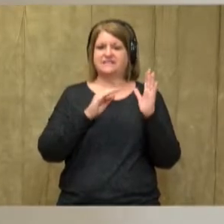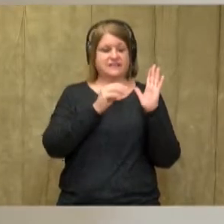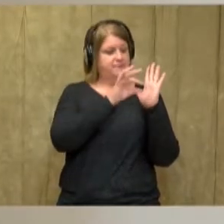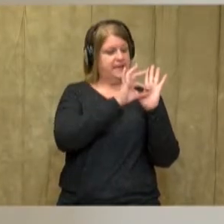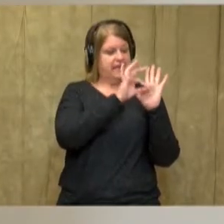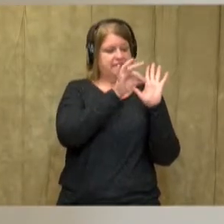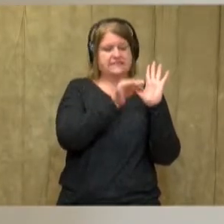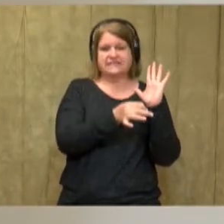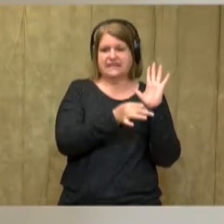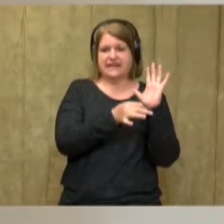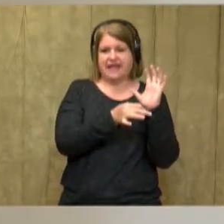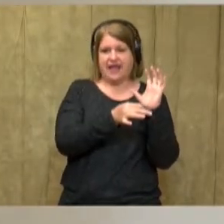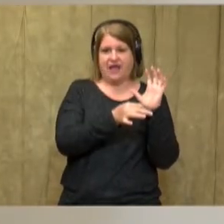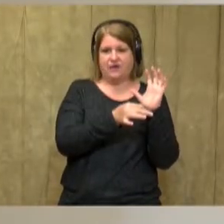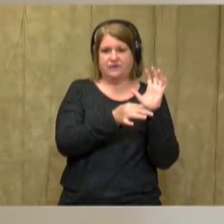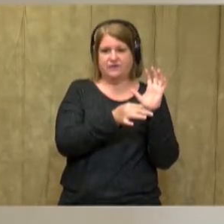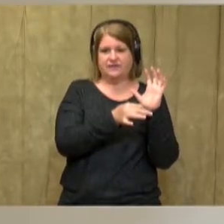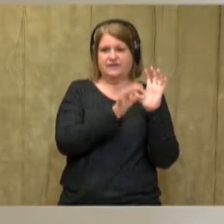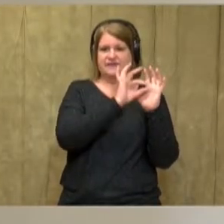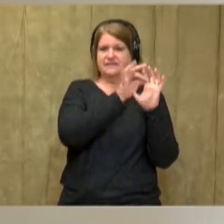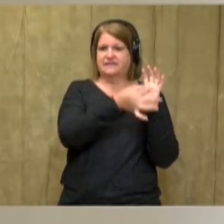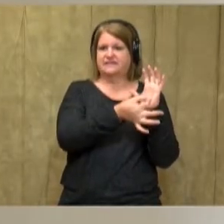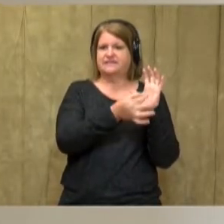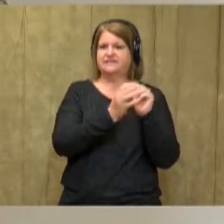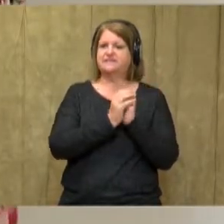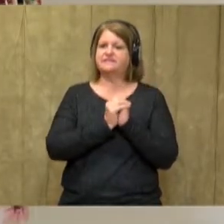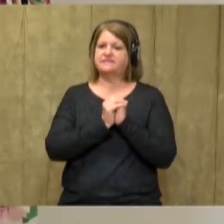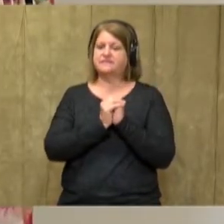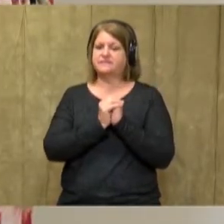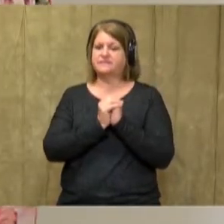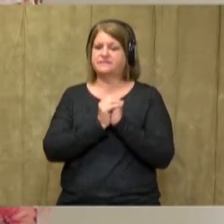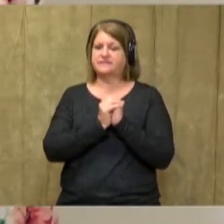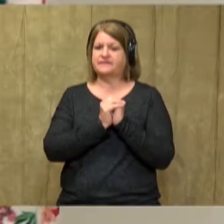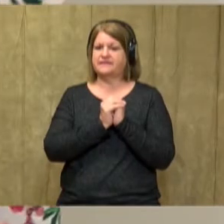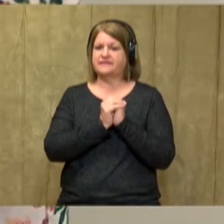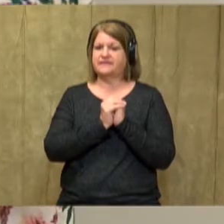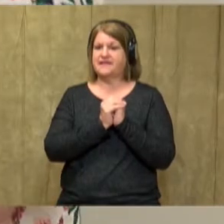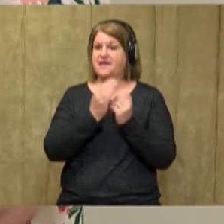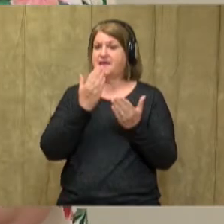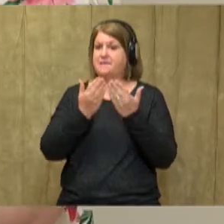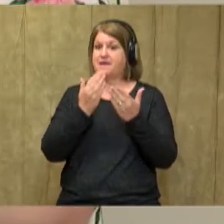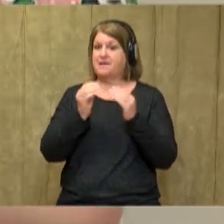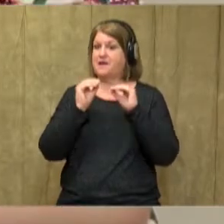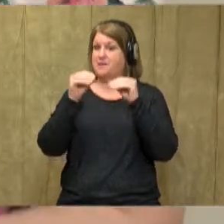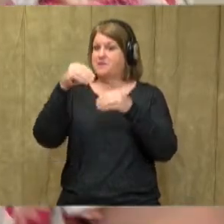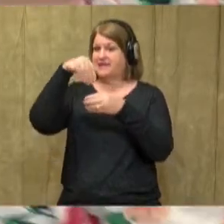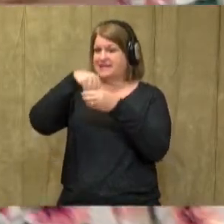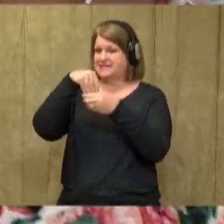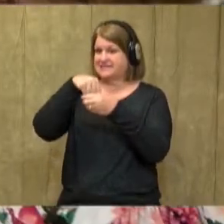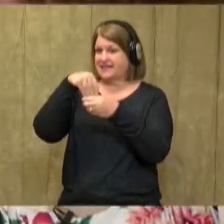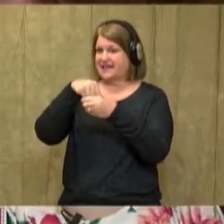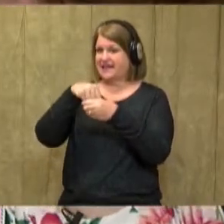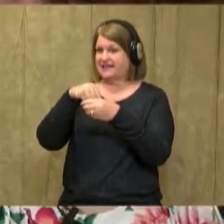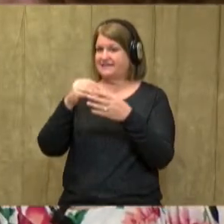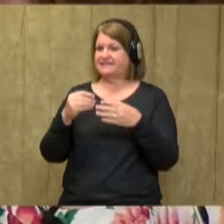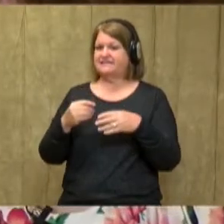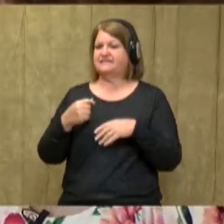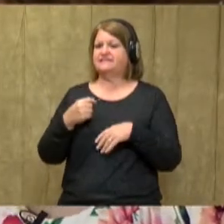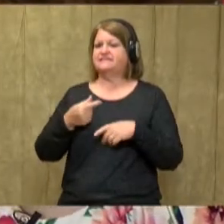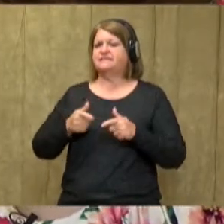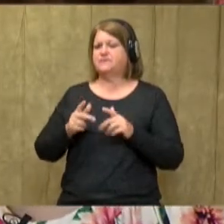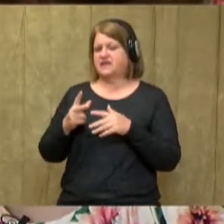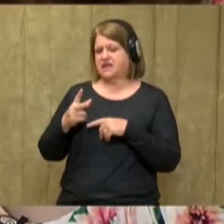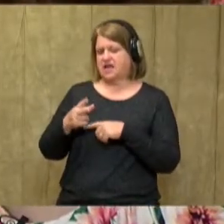flower like that. You can have little things sticking out. Maybe I'll put this inside of my, I'll cut this little piece